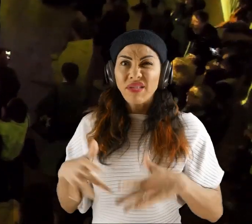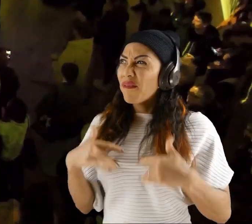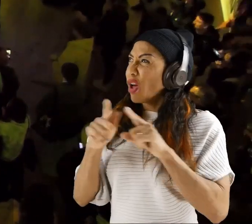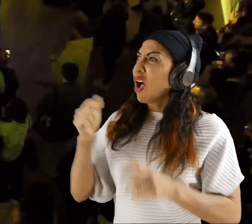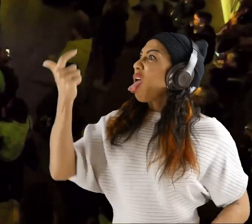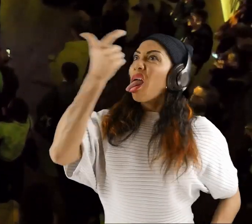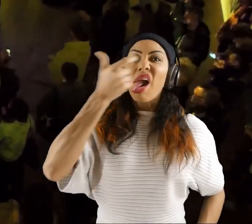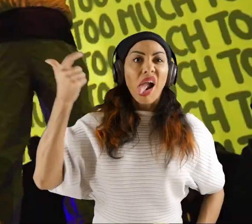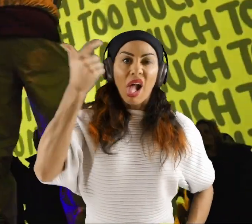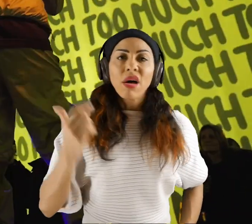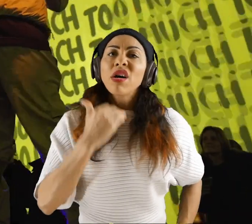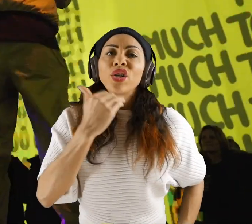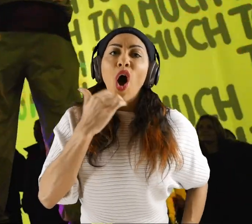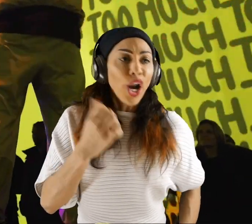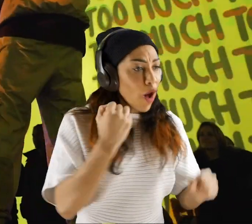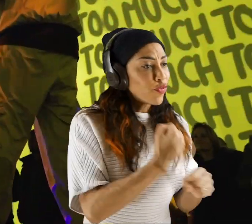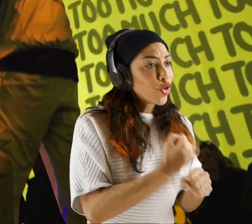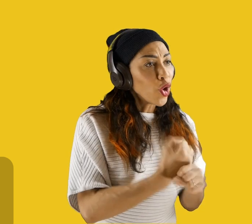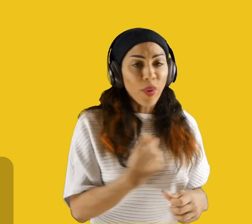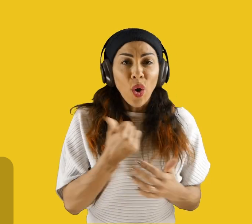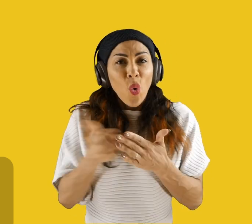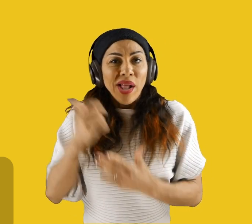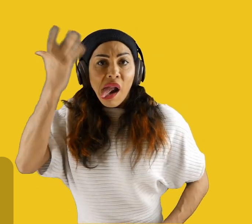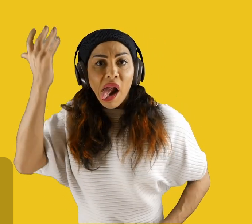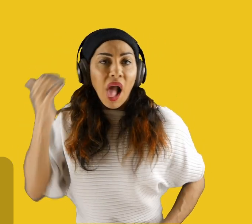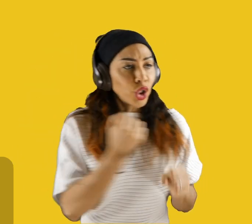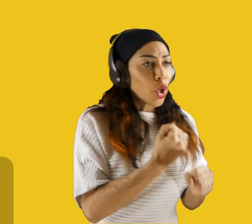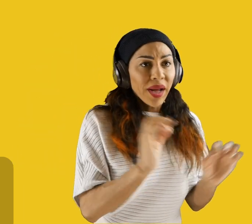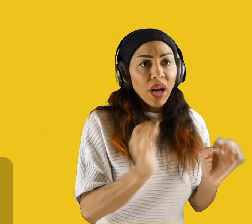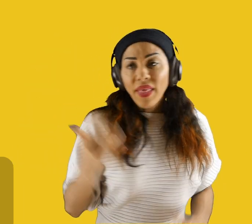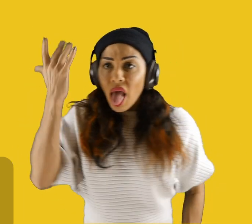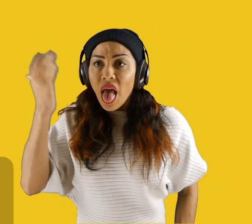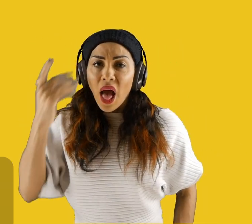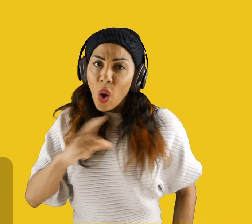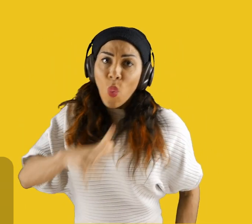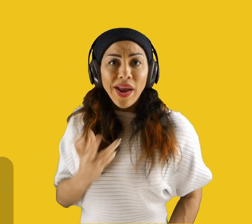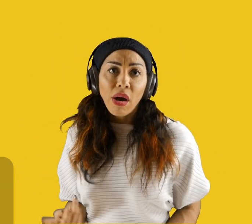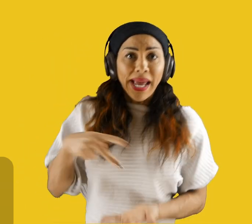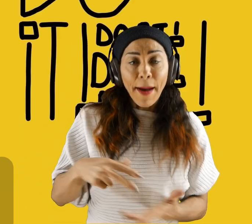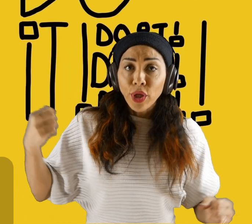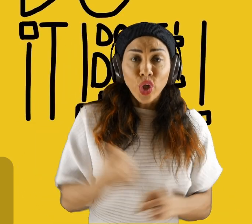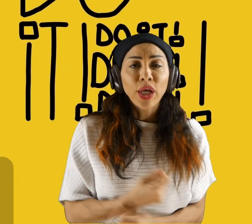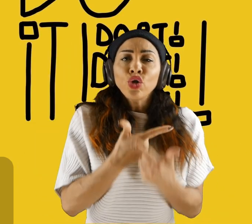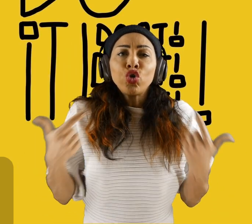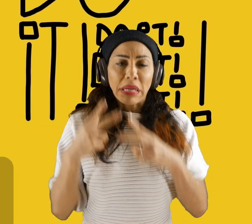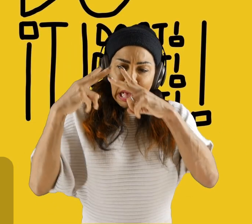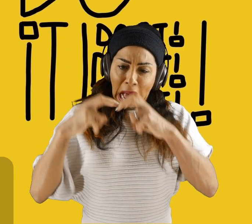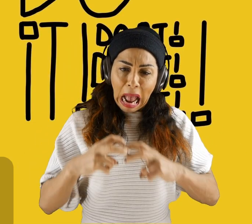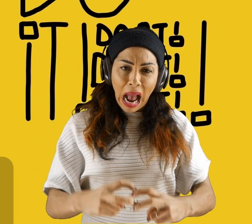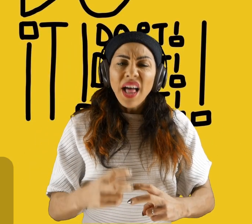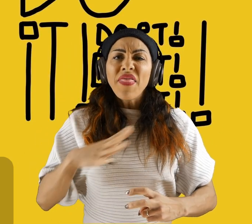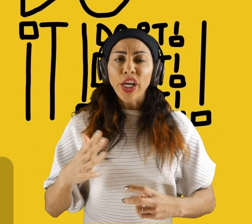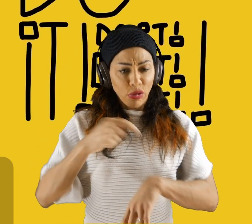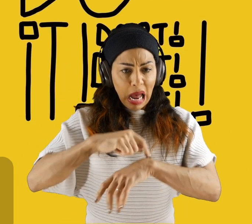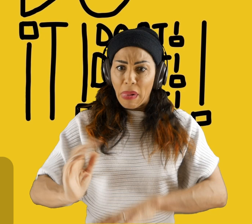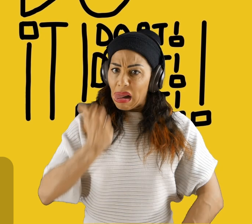thinking, not enough. Do it. Too much thinking, not enough. Do it. Why waste time thinking about doing it when you could actually get up and do it? You spend so much time analysing